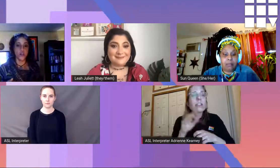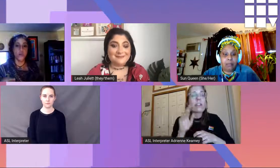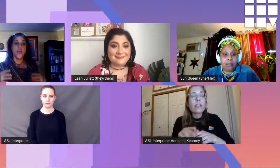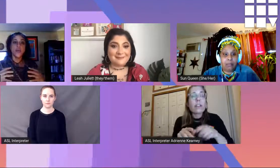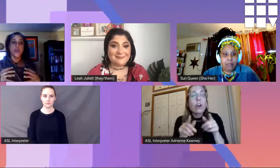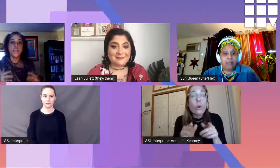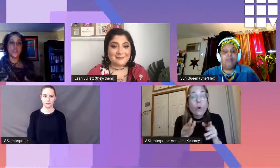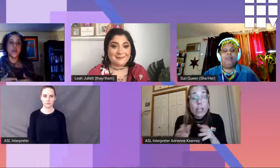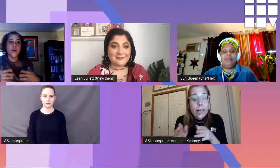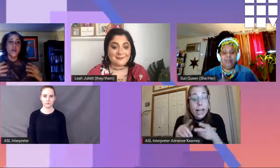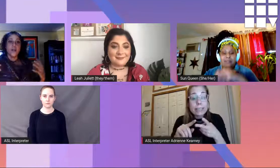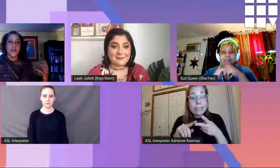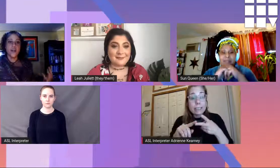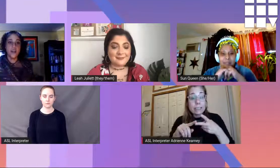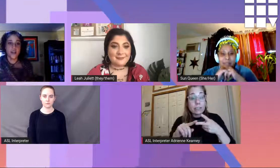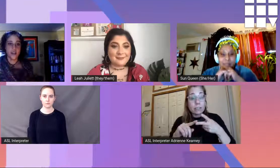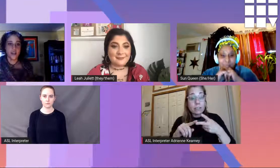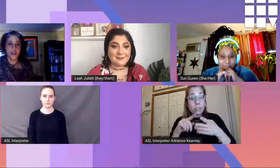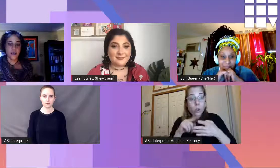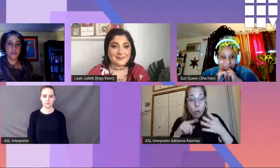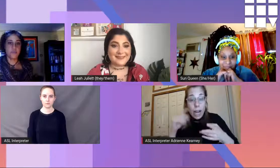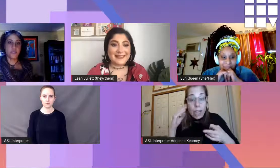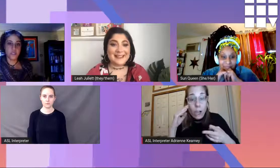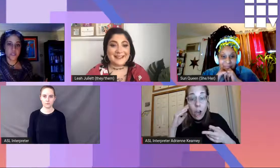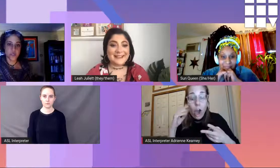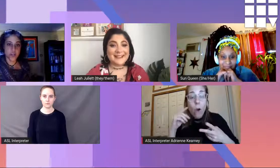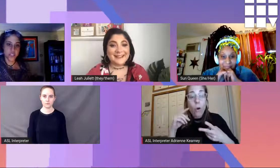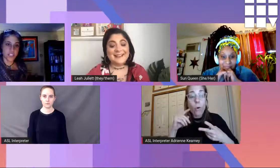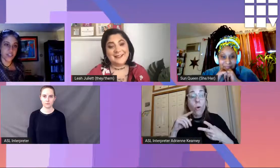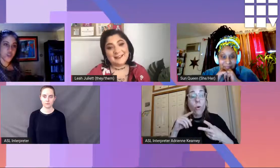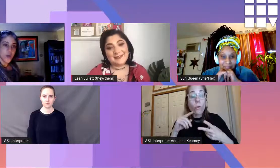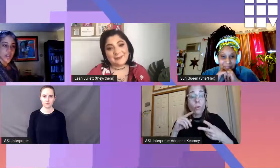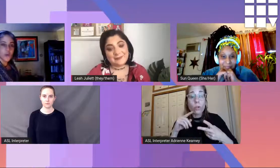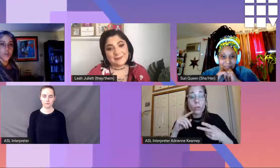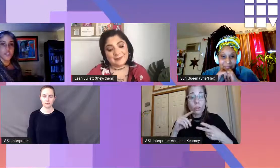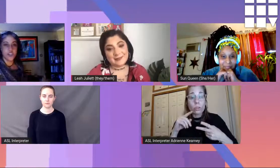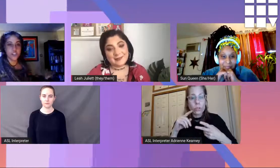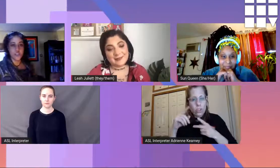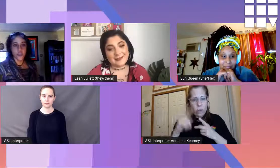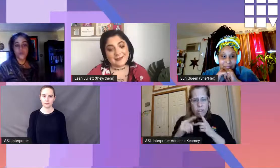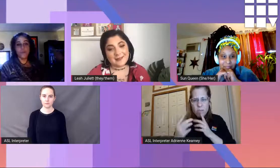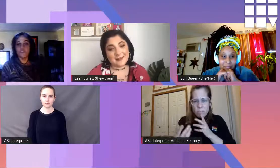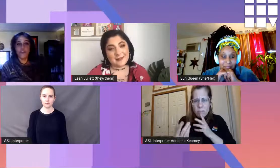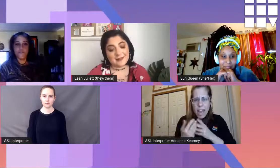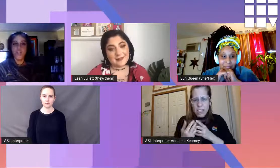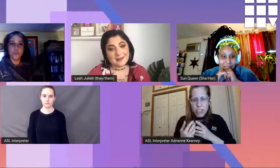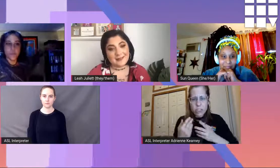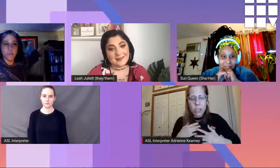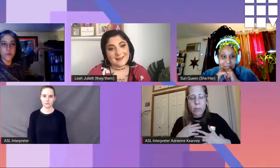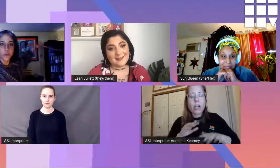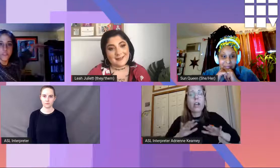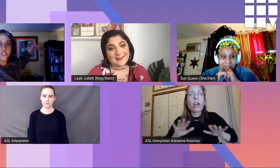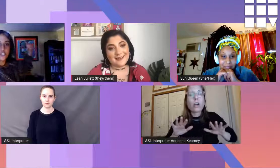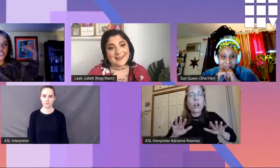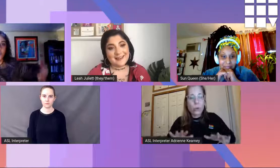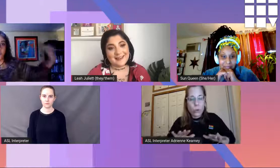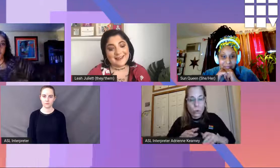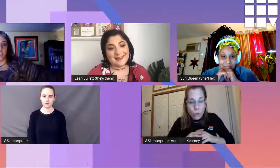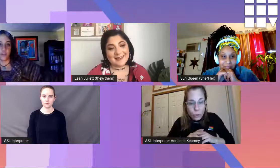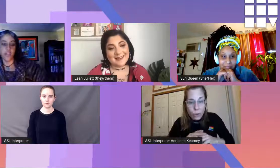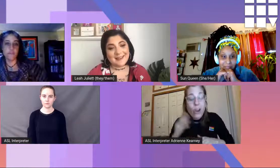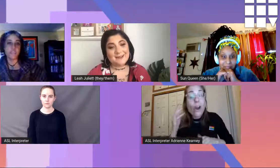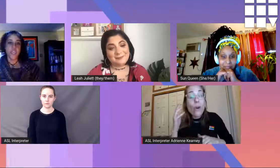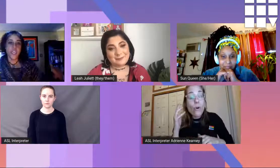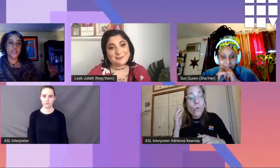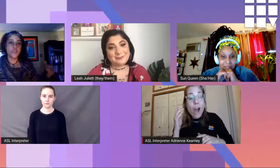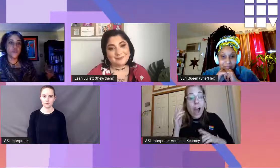what I know, I do a because the organizers who I grew up underneath were pissed off, angry people who were on the street doing the